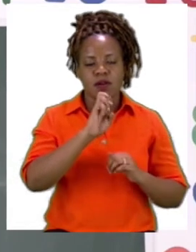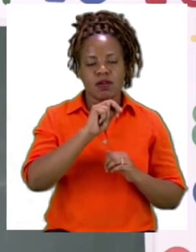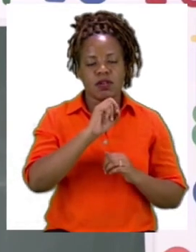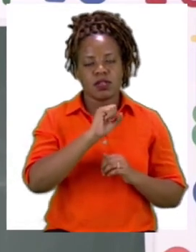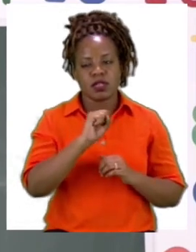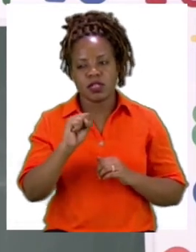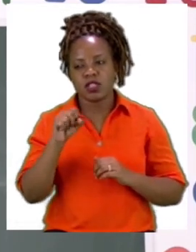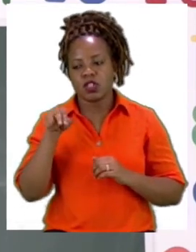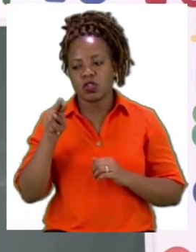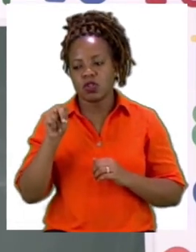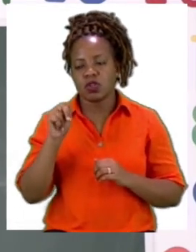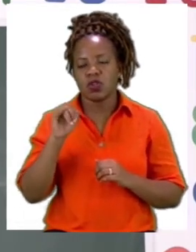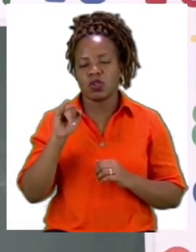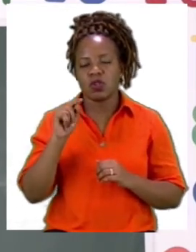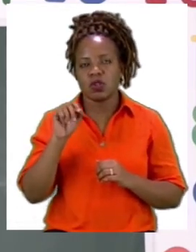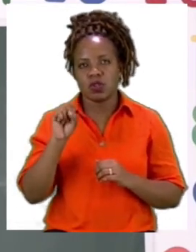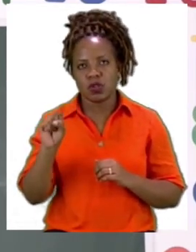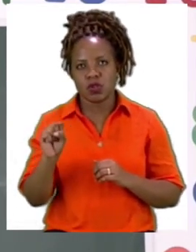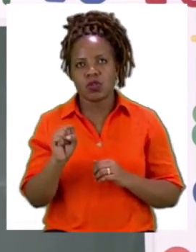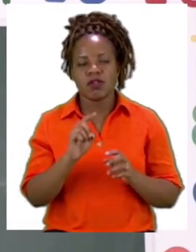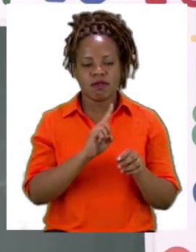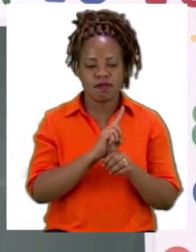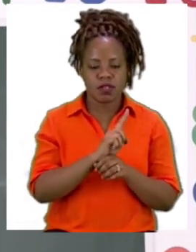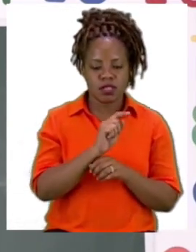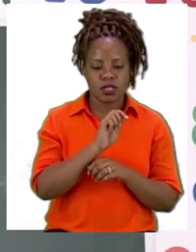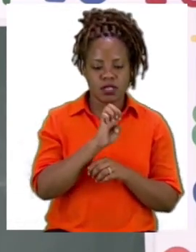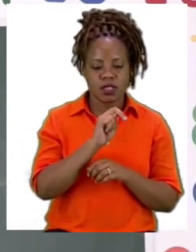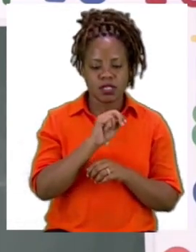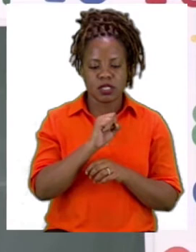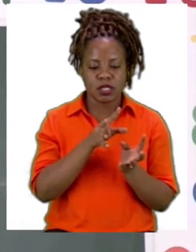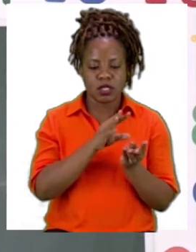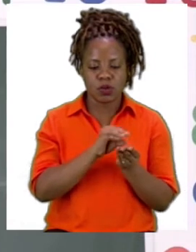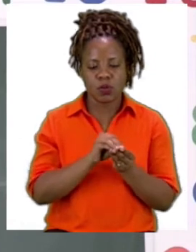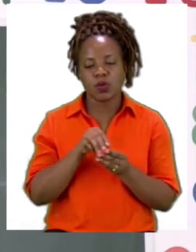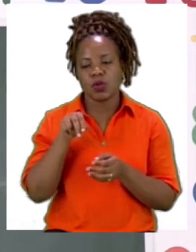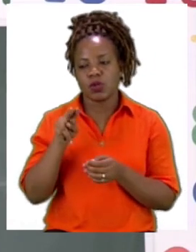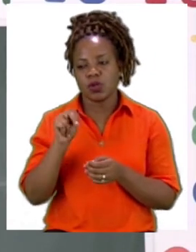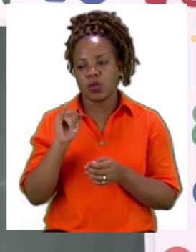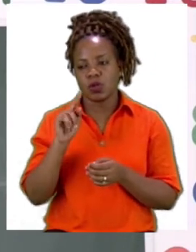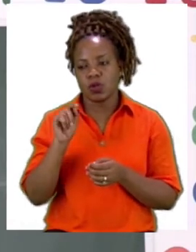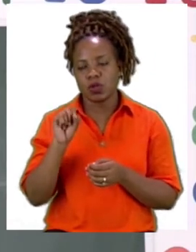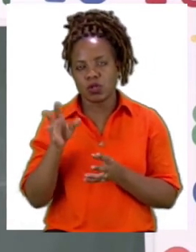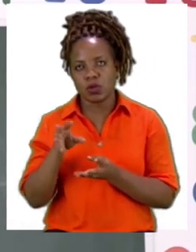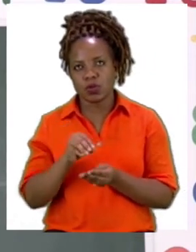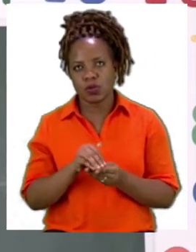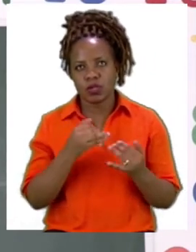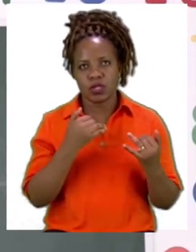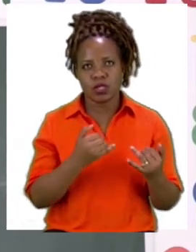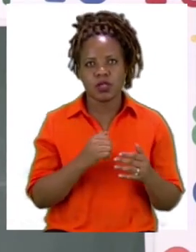together again by going through the third stage. Now the third stage is when we simply